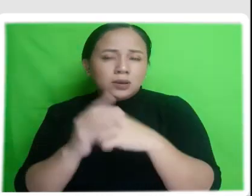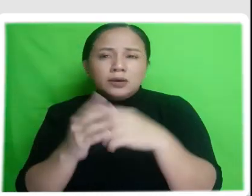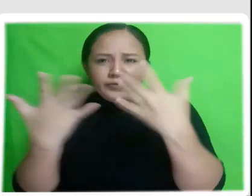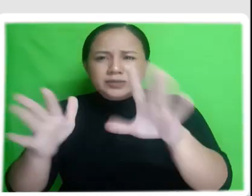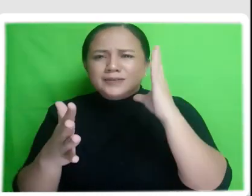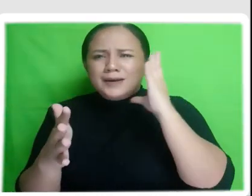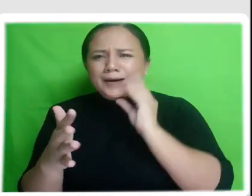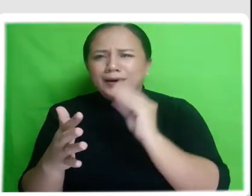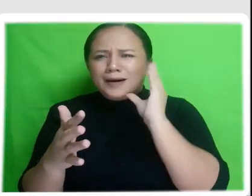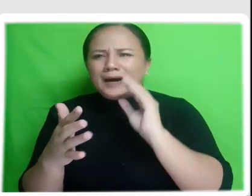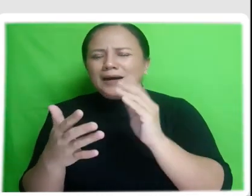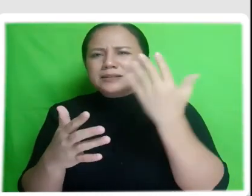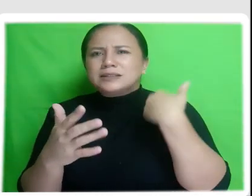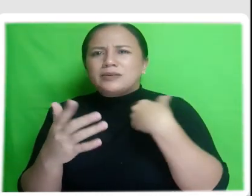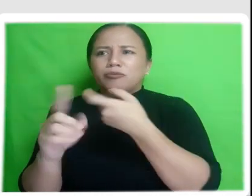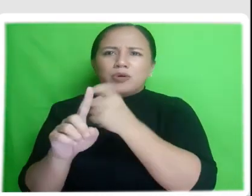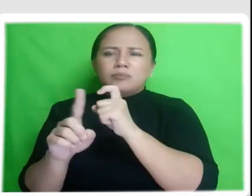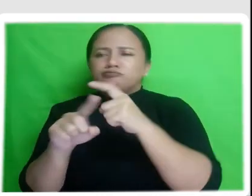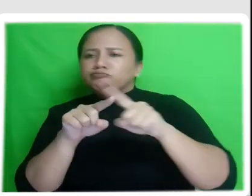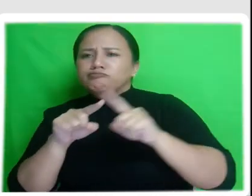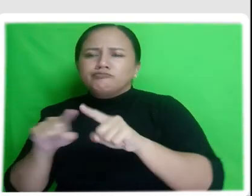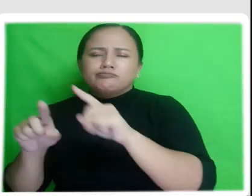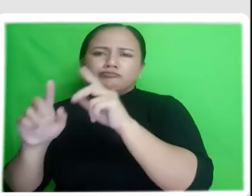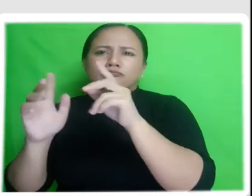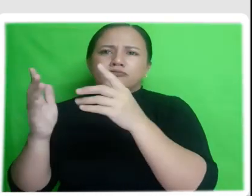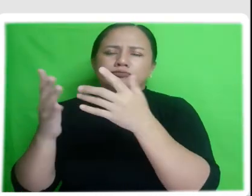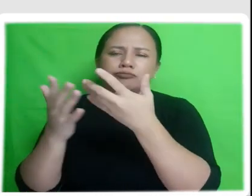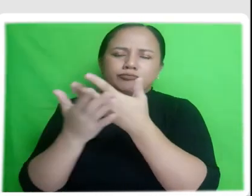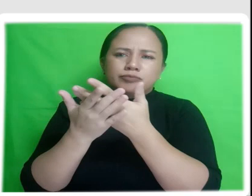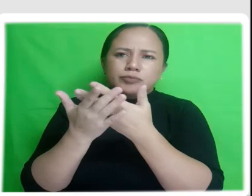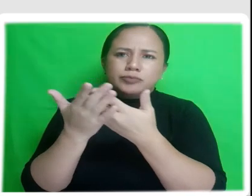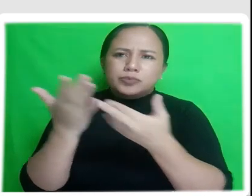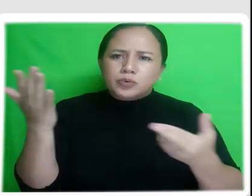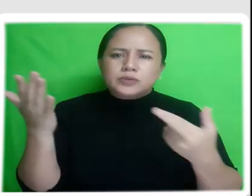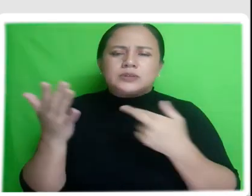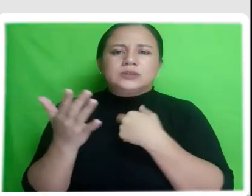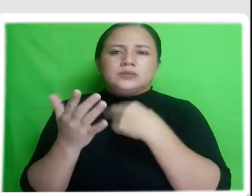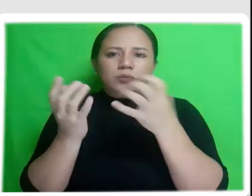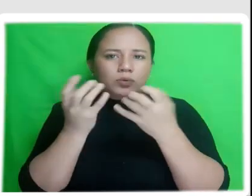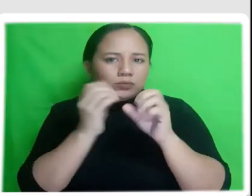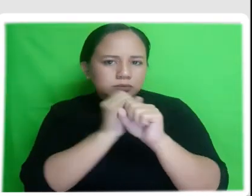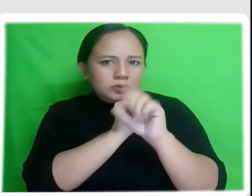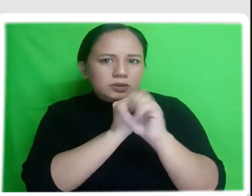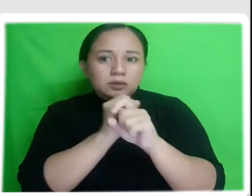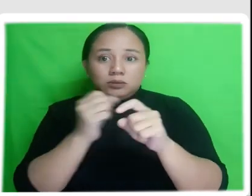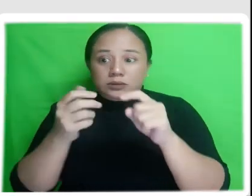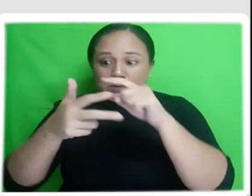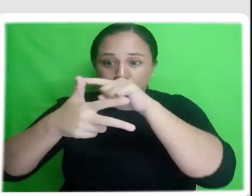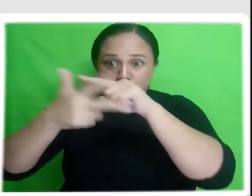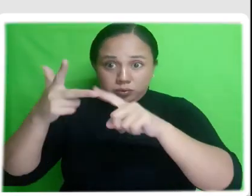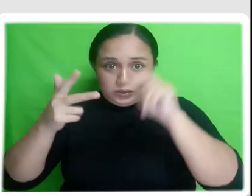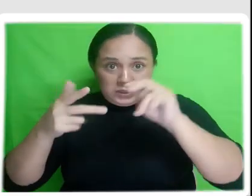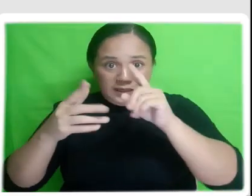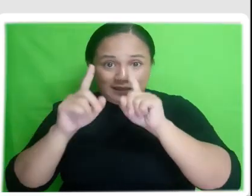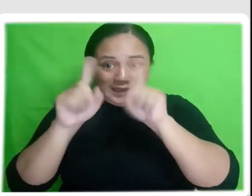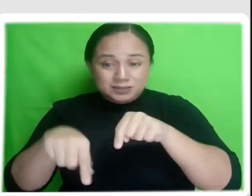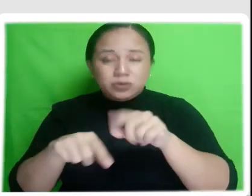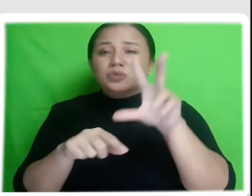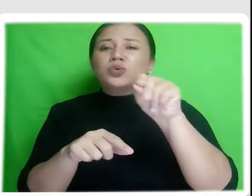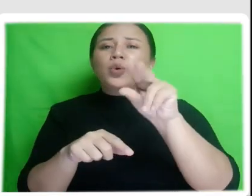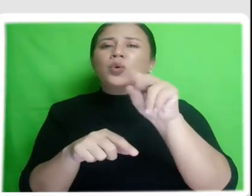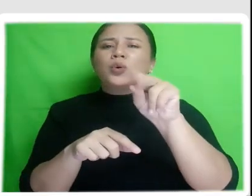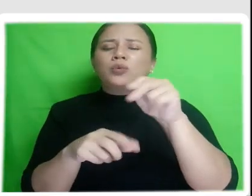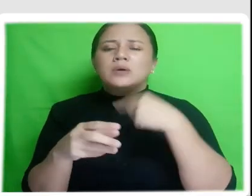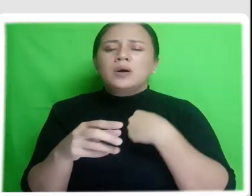from various sources and which you want to advocate? You don't have to answer all of this. The question is,